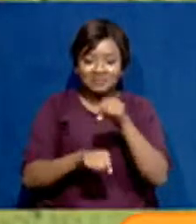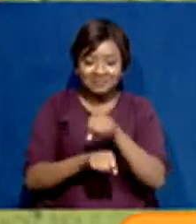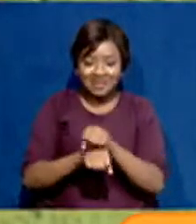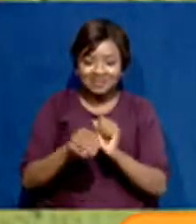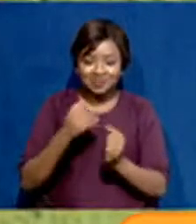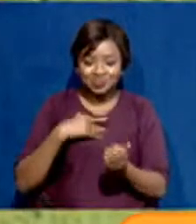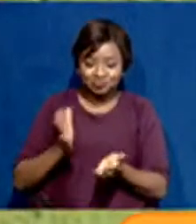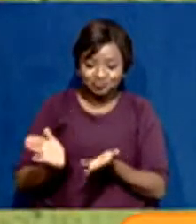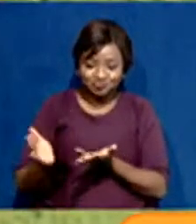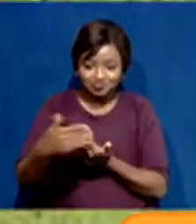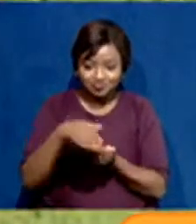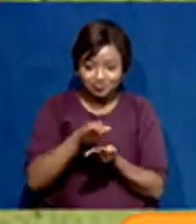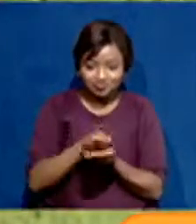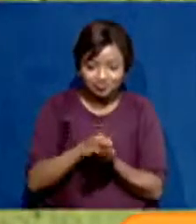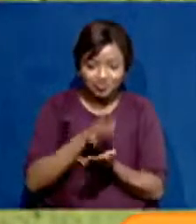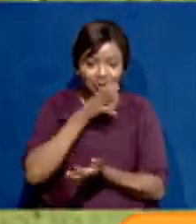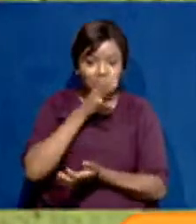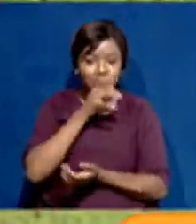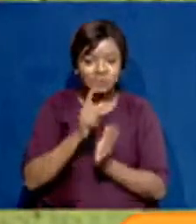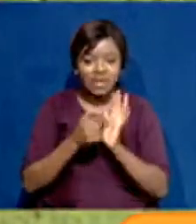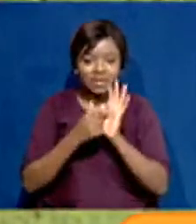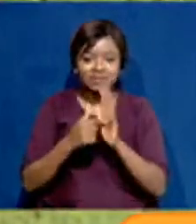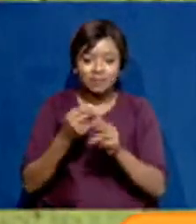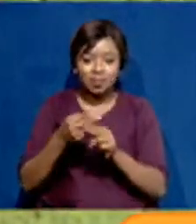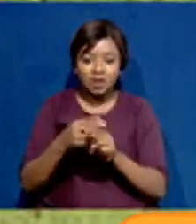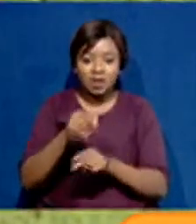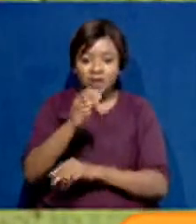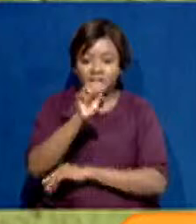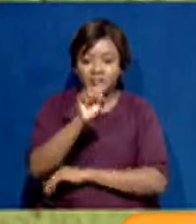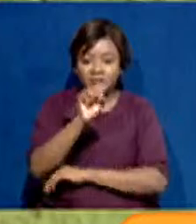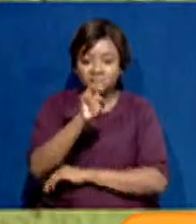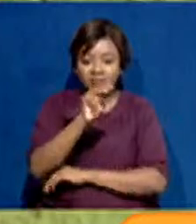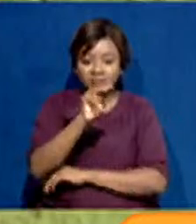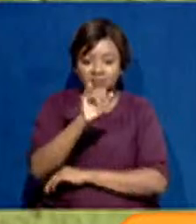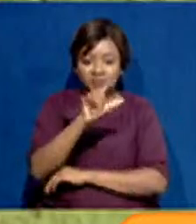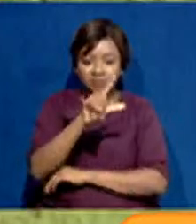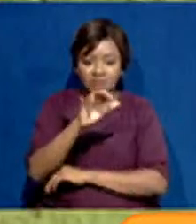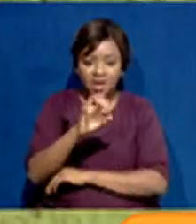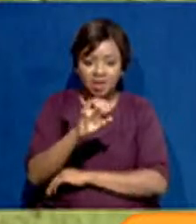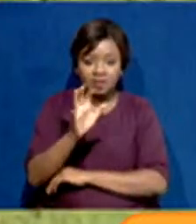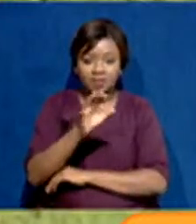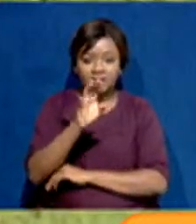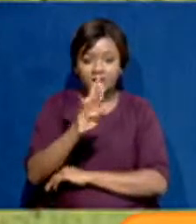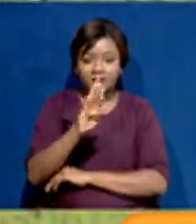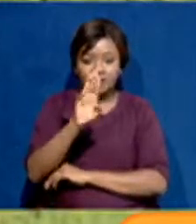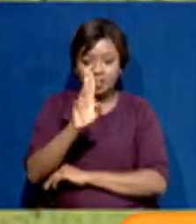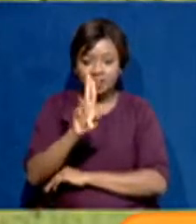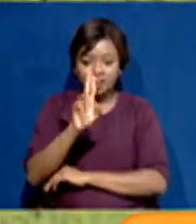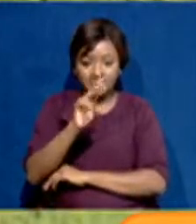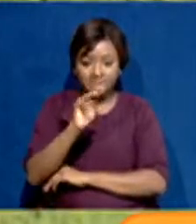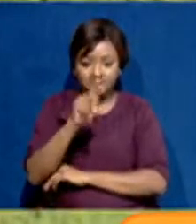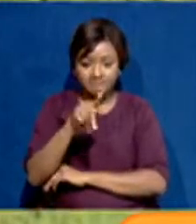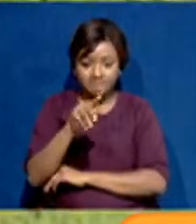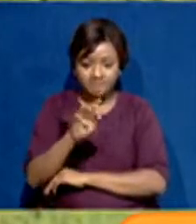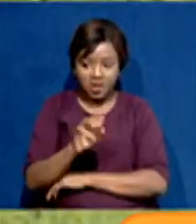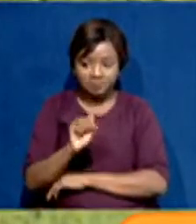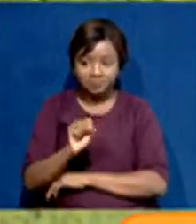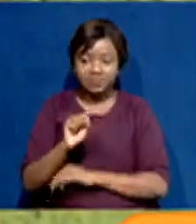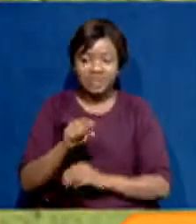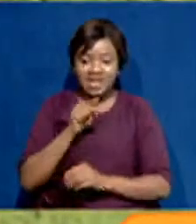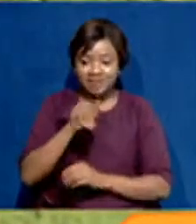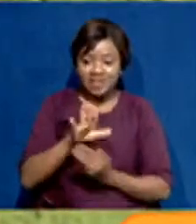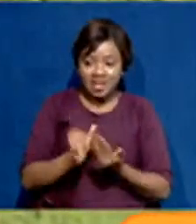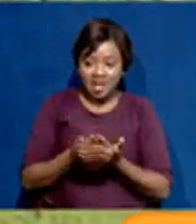tunaita small bumps au half moon ambazo tunashika maji